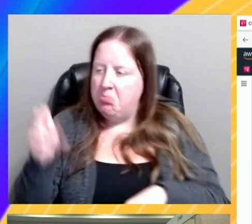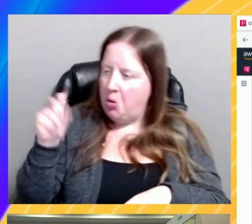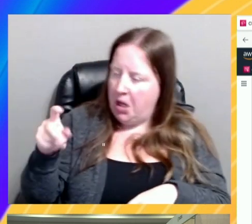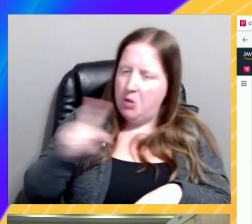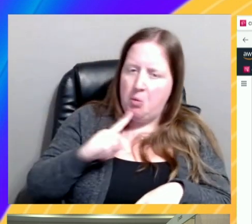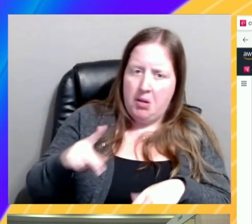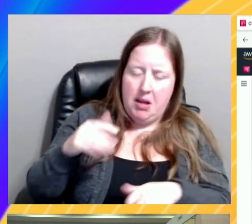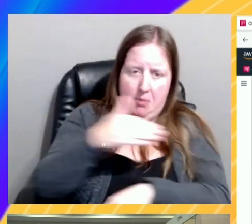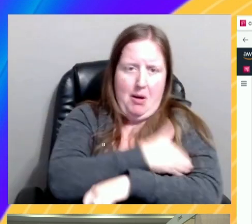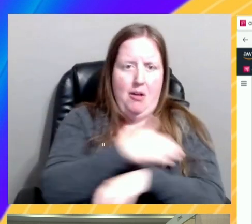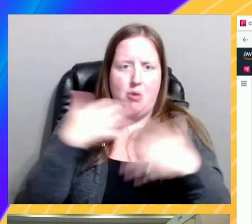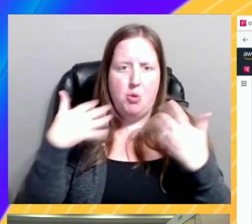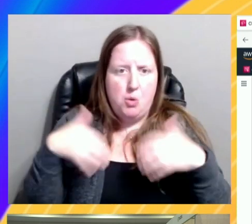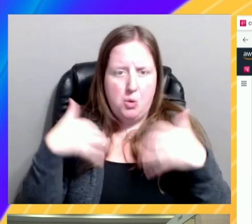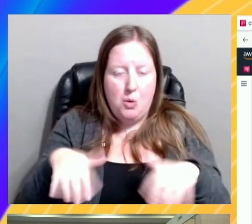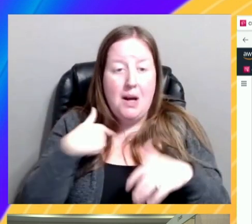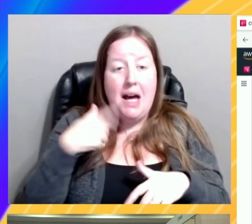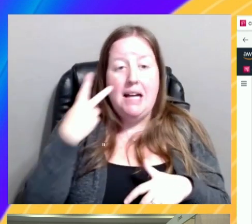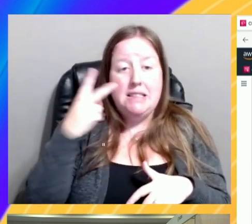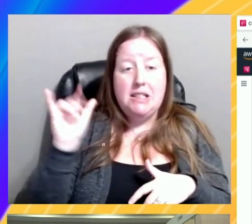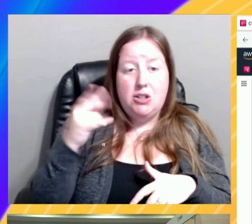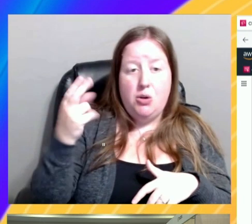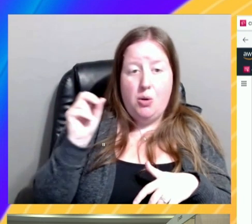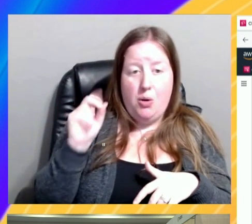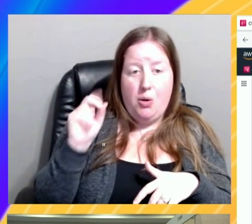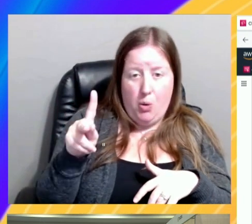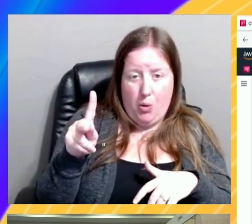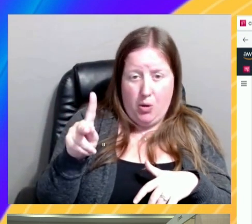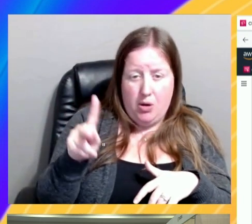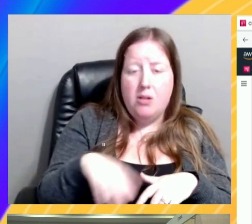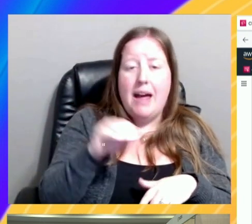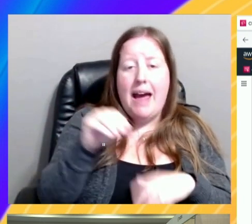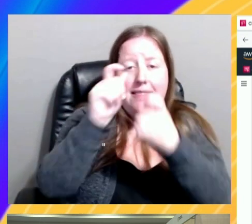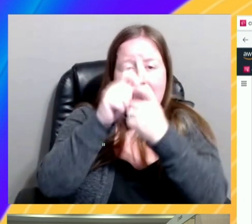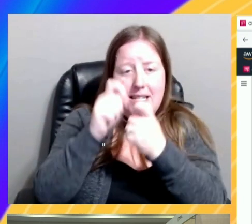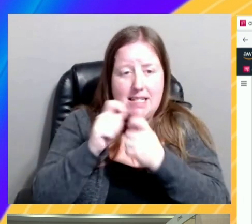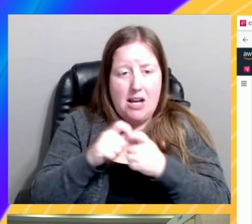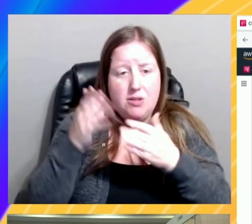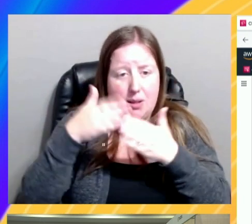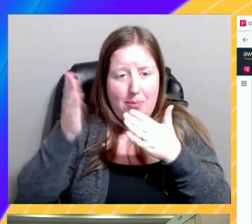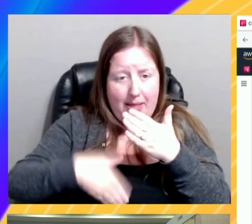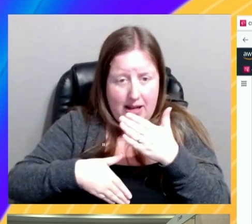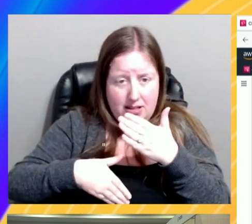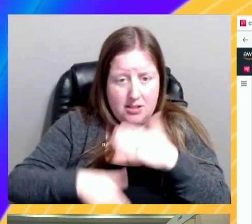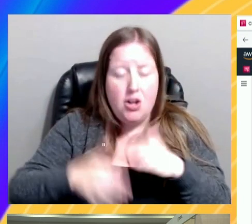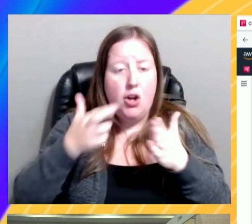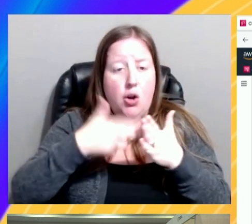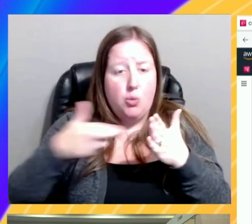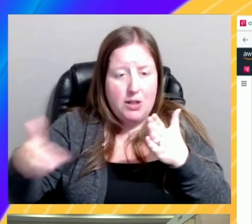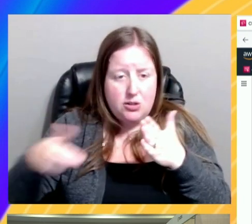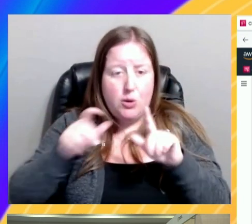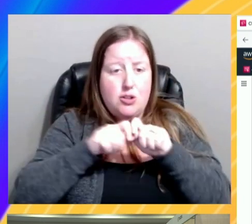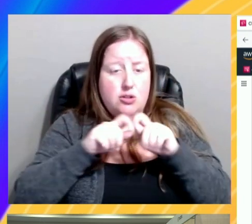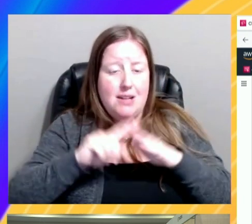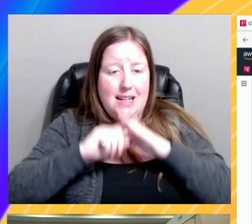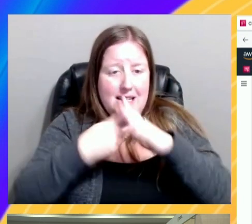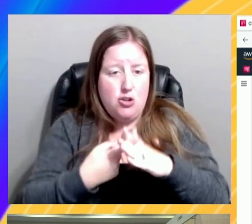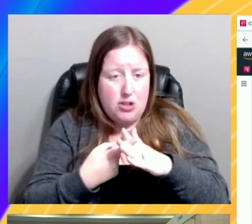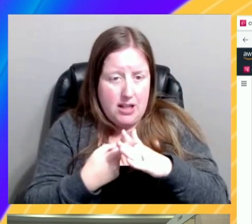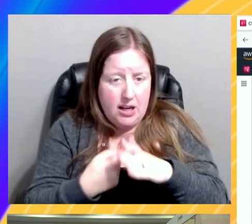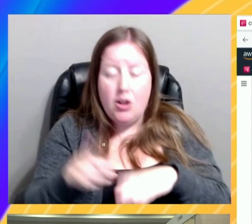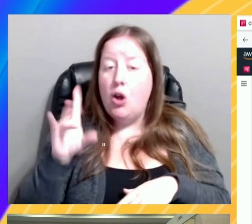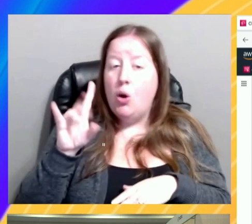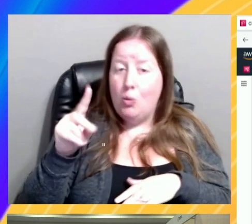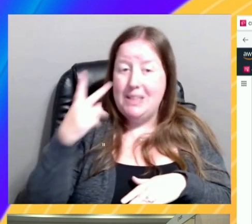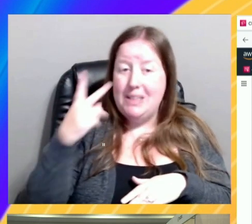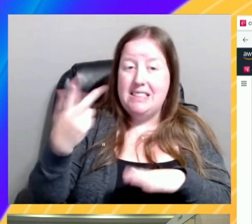then I see here hook invocation details complete, resource creation initiated, and we did see earlier